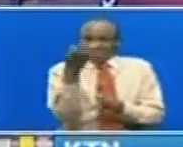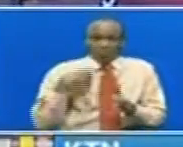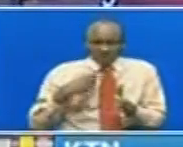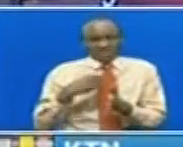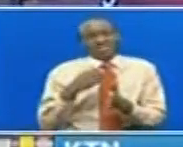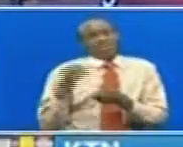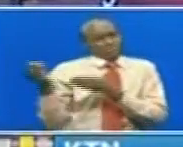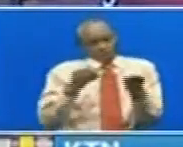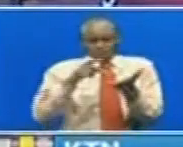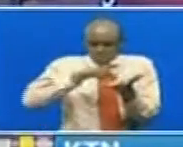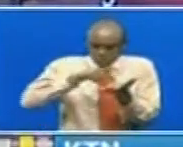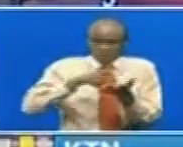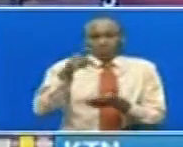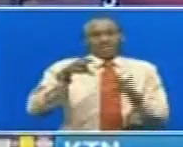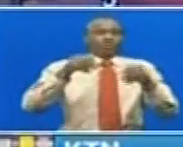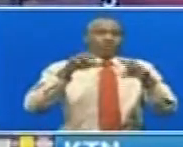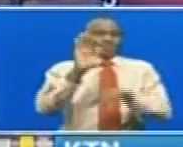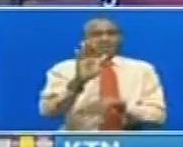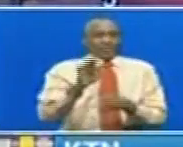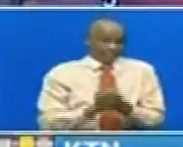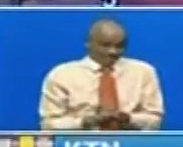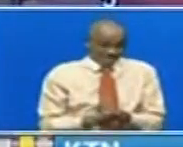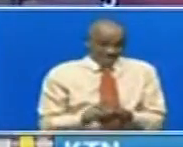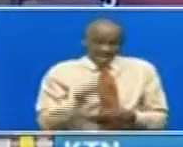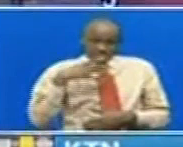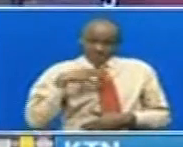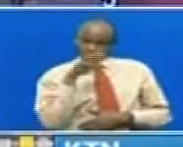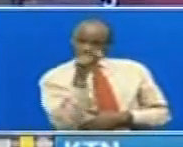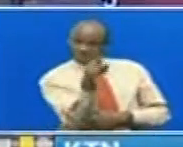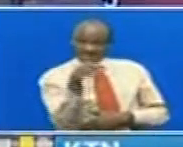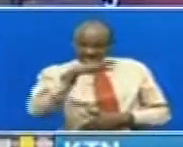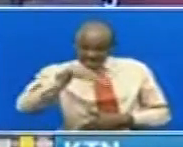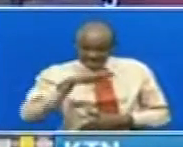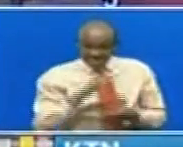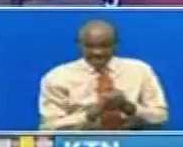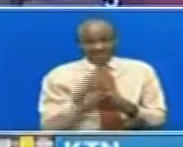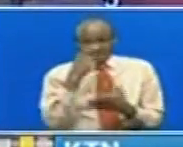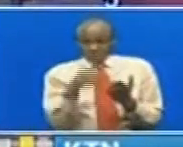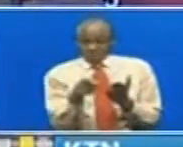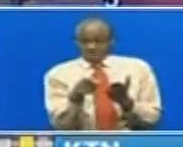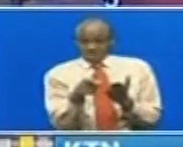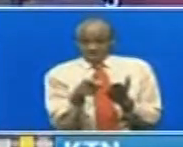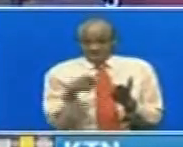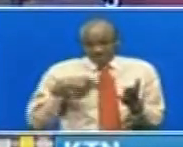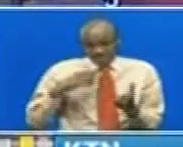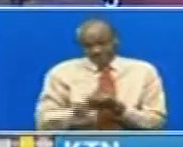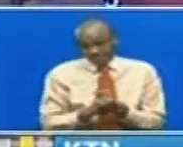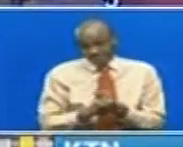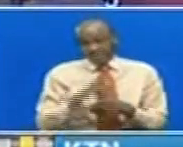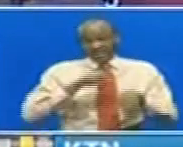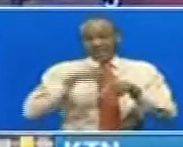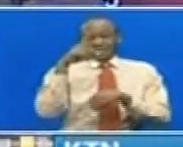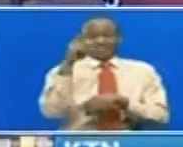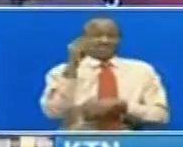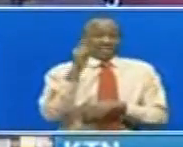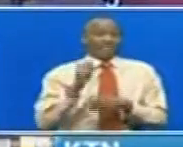the residents to lead poisoning. To the affected residents, however, the expose Futari ya Sumu and Plague for Profit by KTN's Muhammad